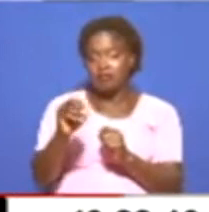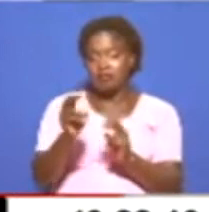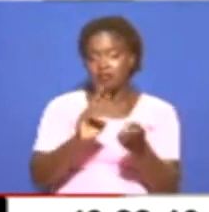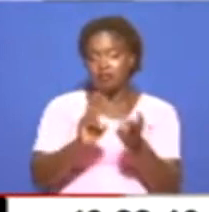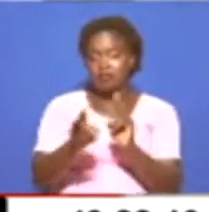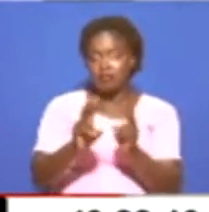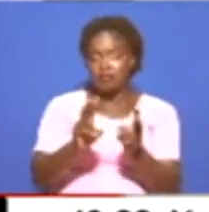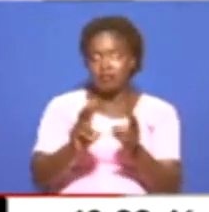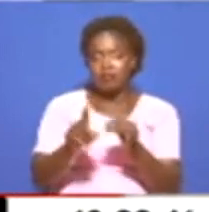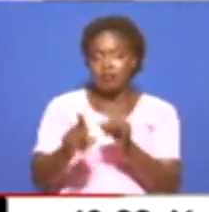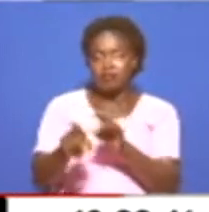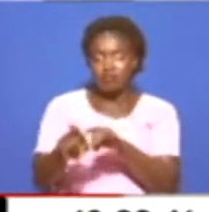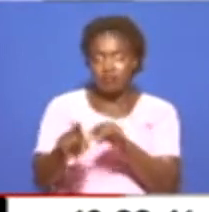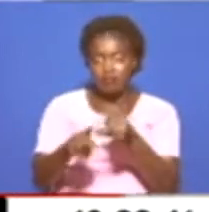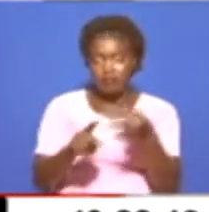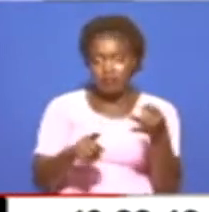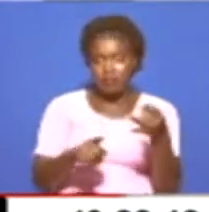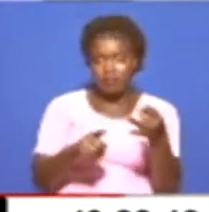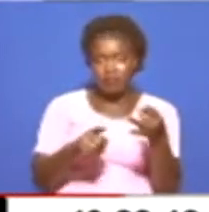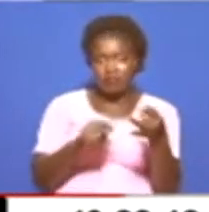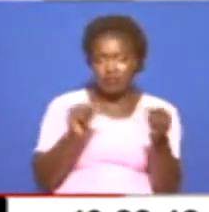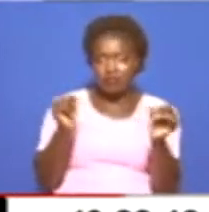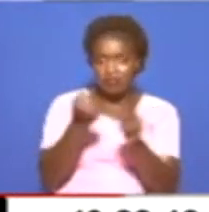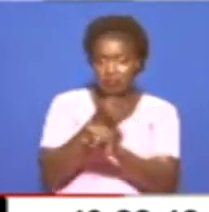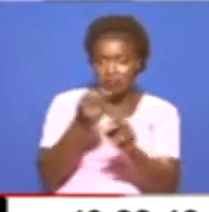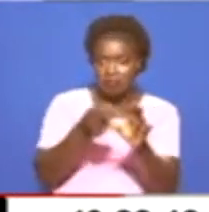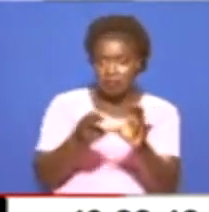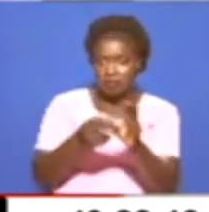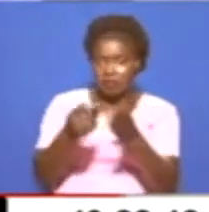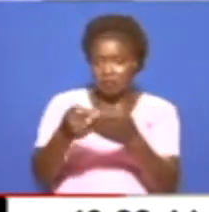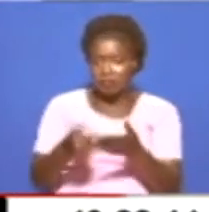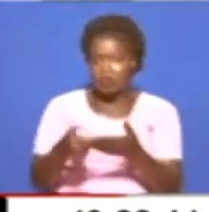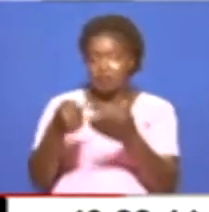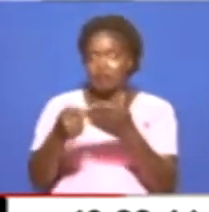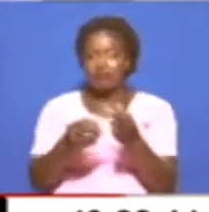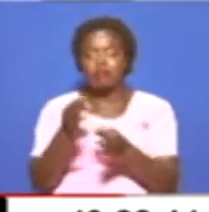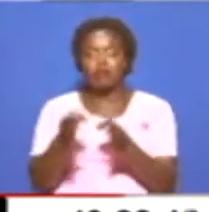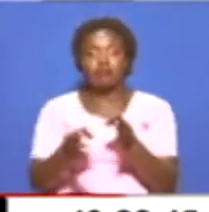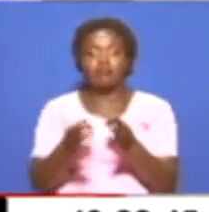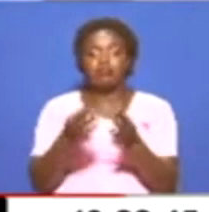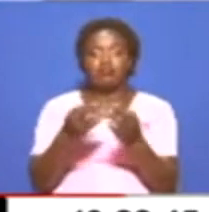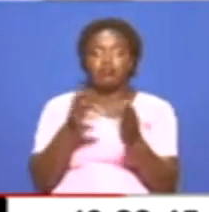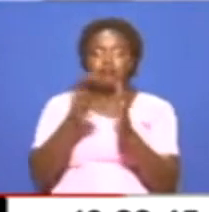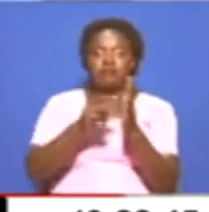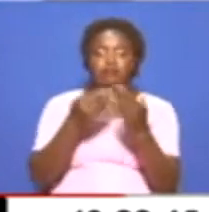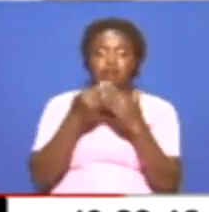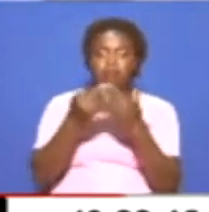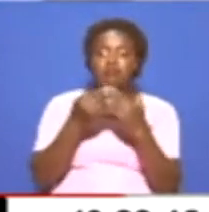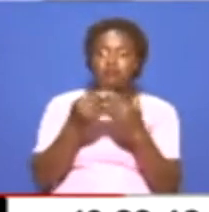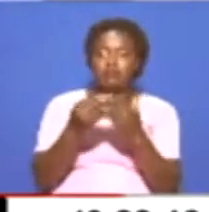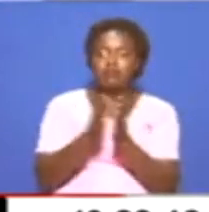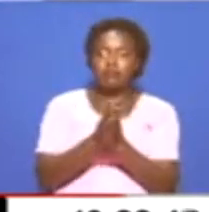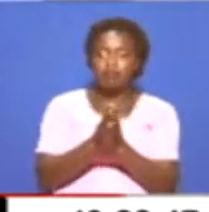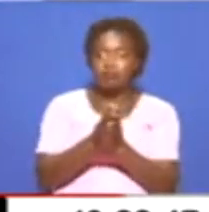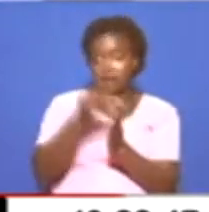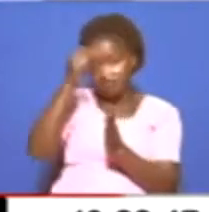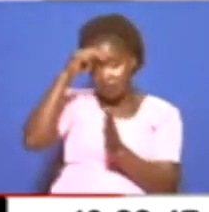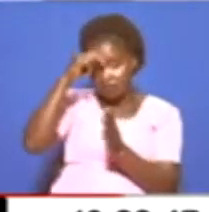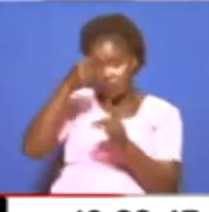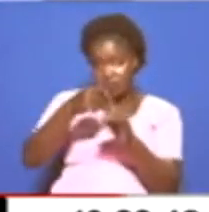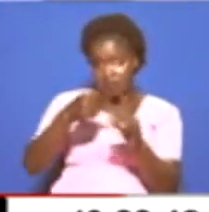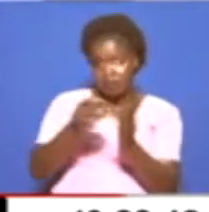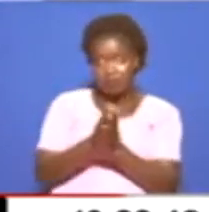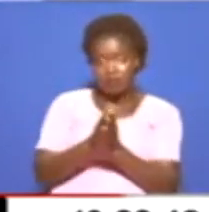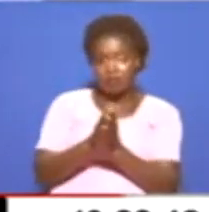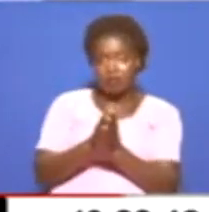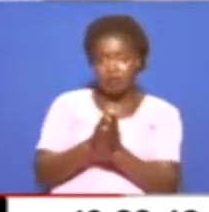also not participate in this discussion if you have not read and appreciated the Solomonic wisdom from the appellate court